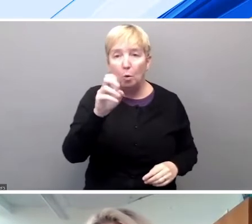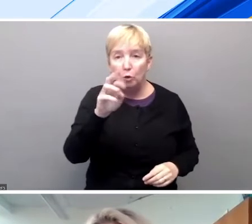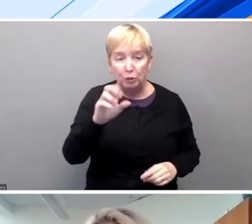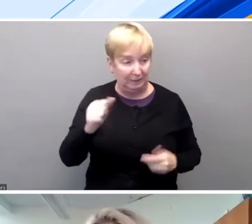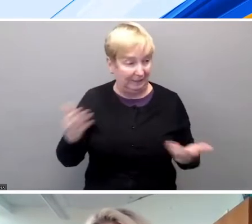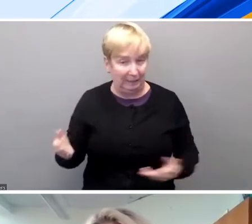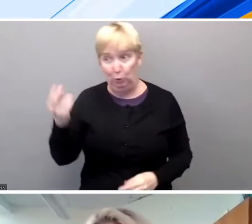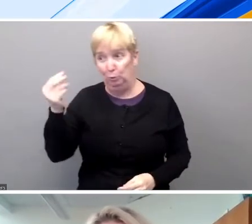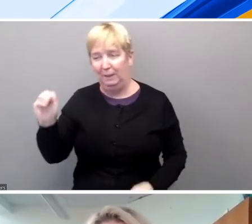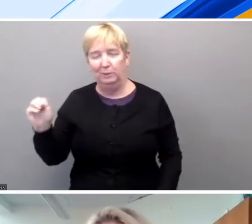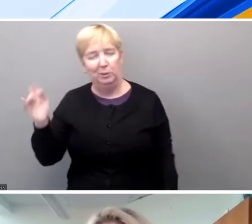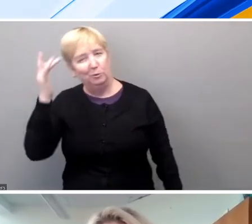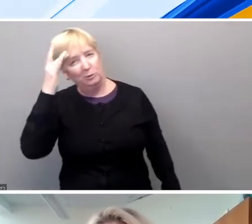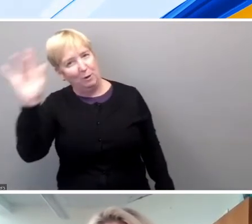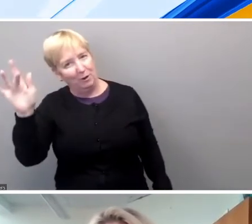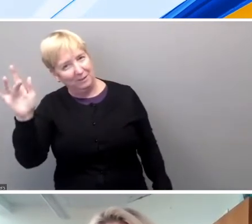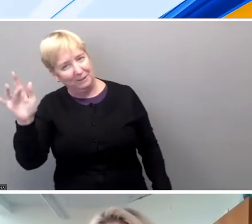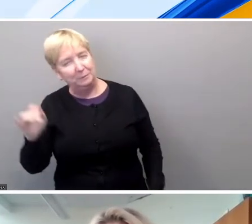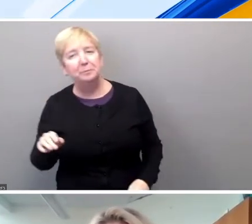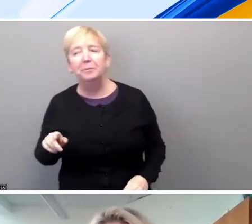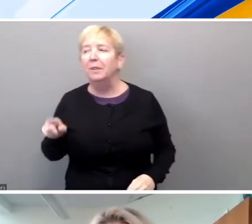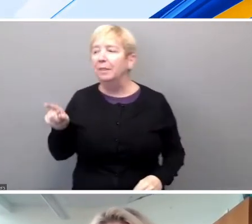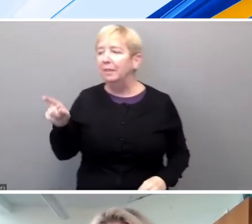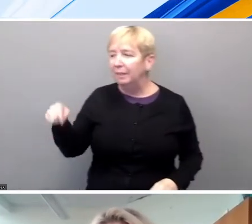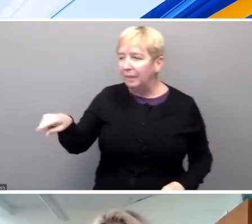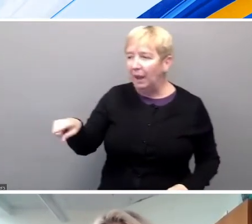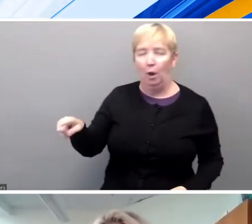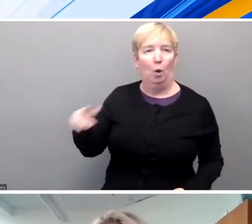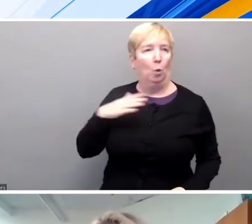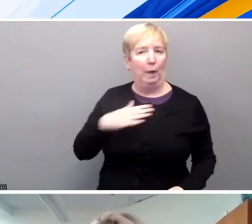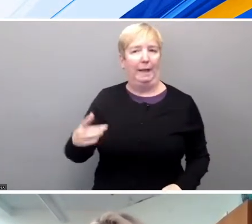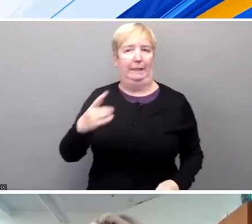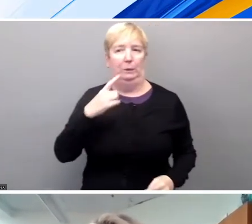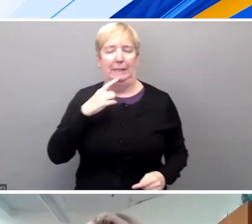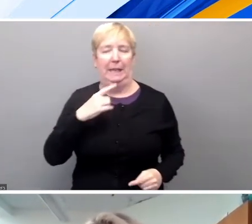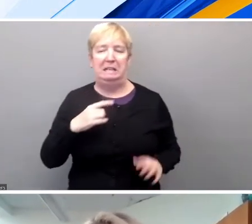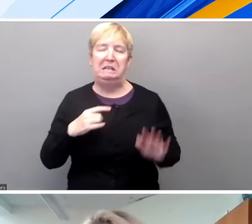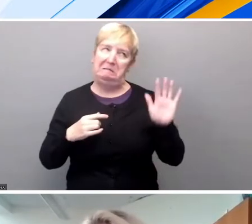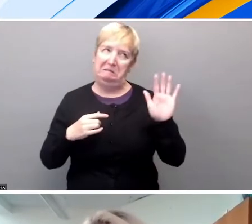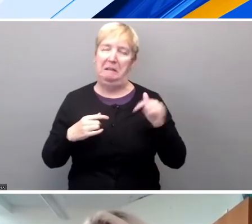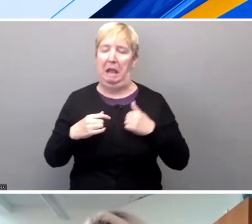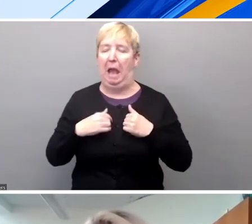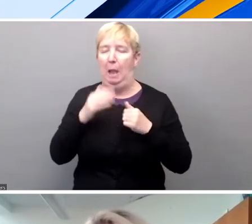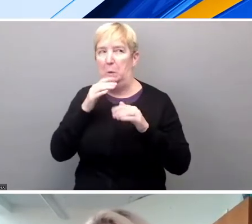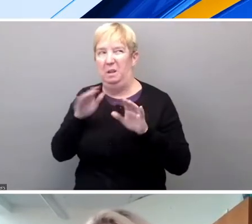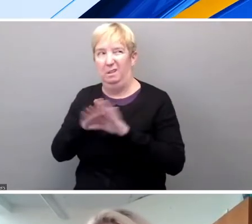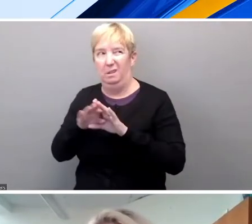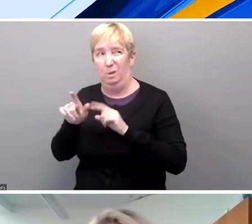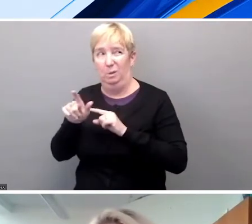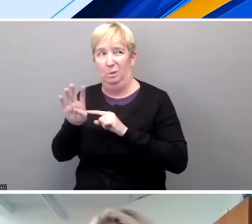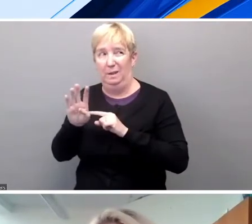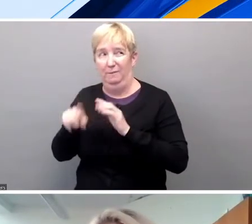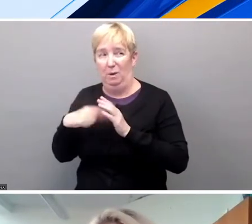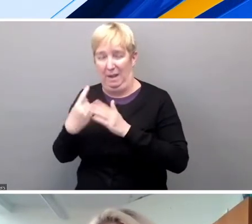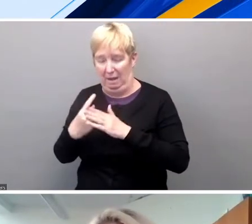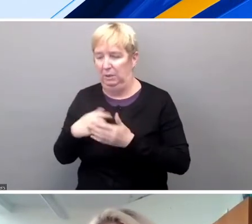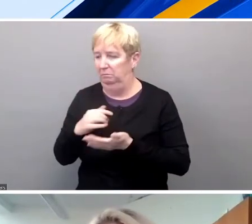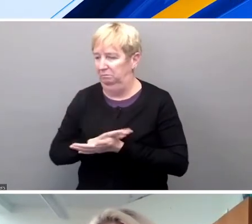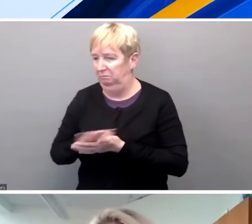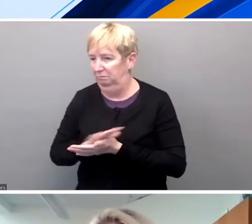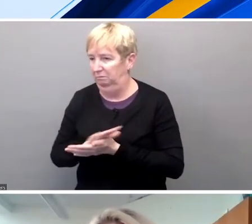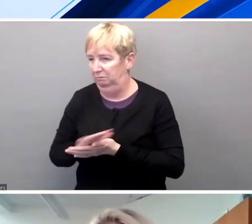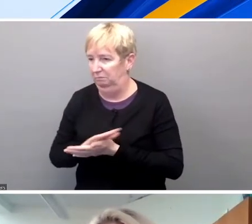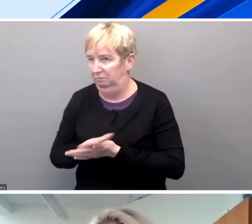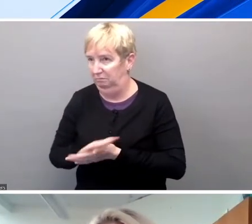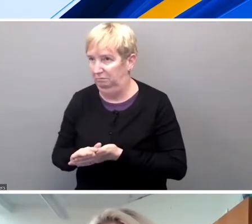that they're willing to say, I'm willing to give up 24 hours of customers to preserve my